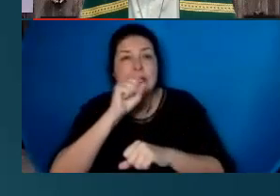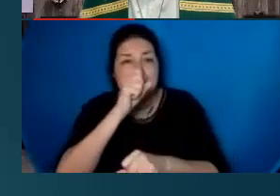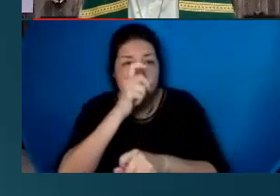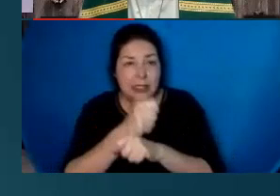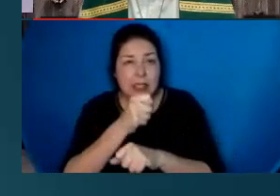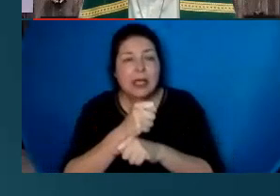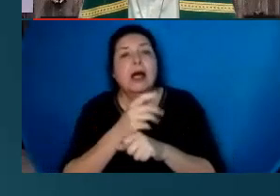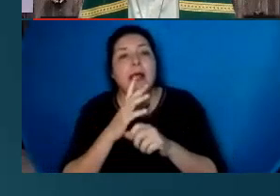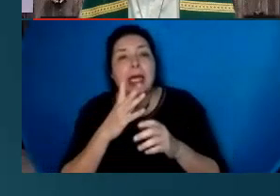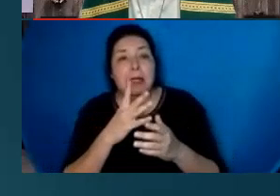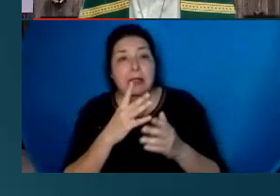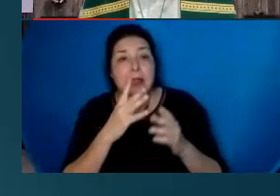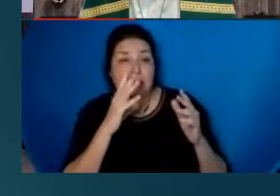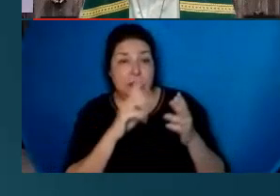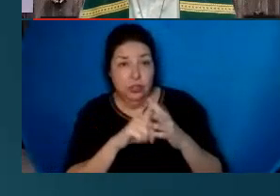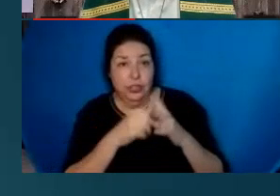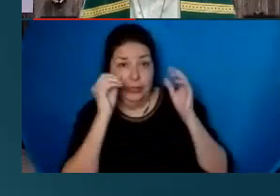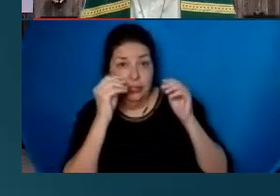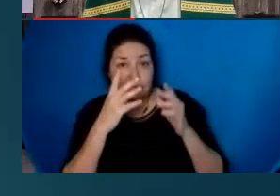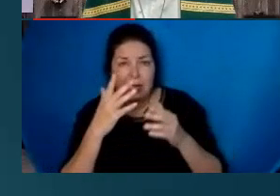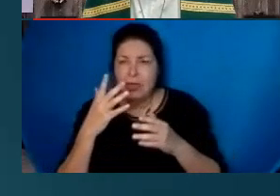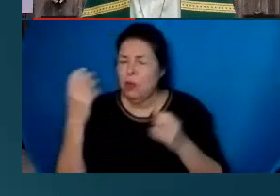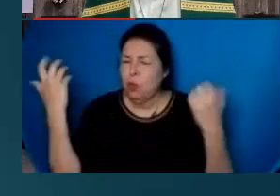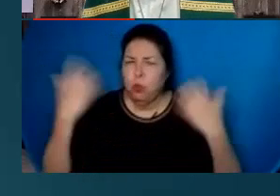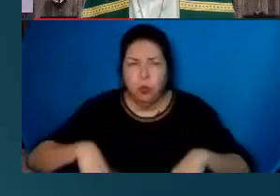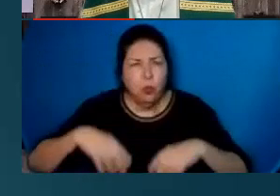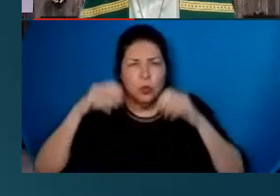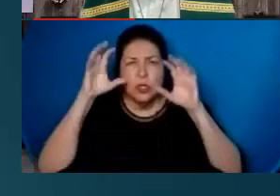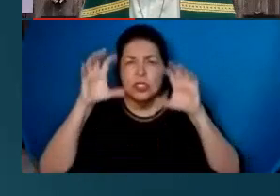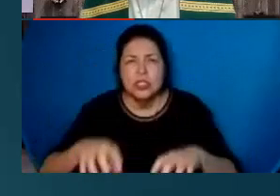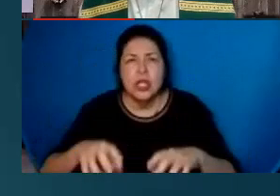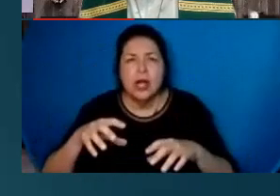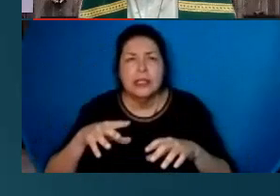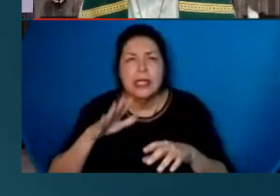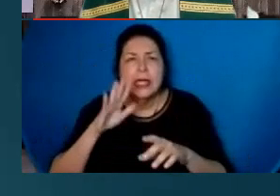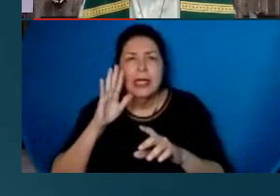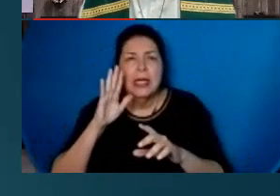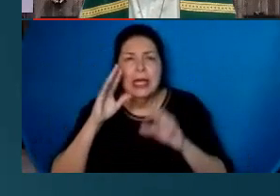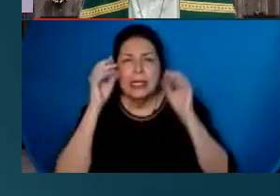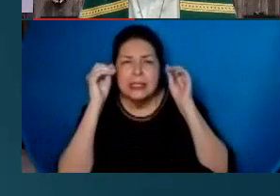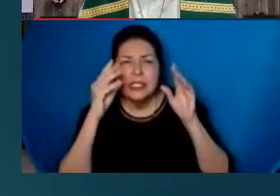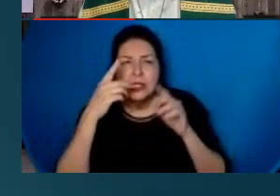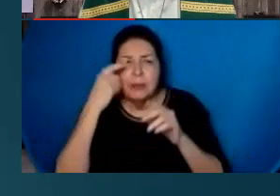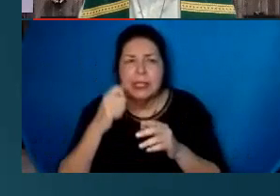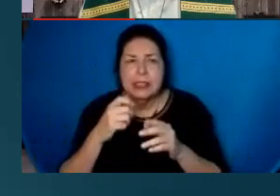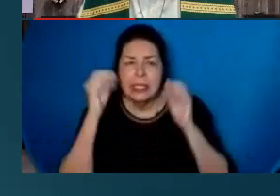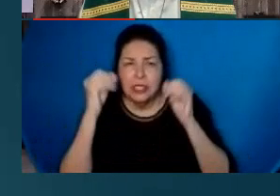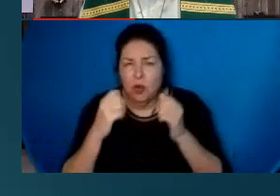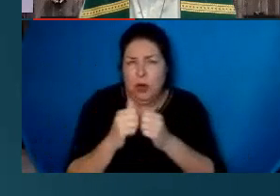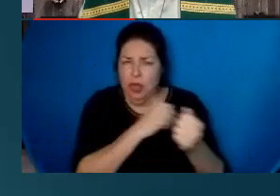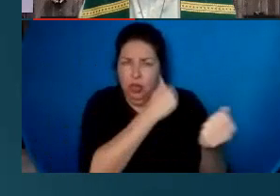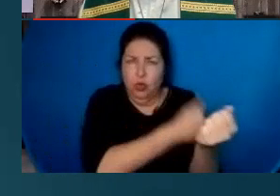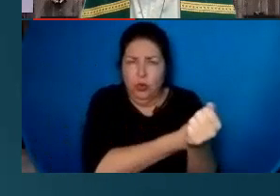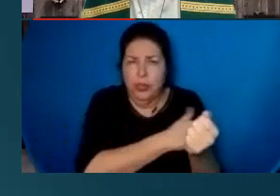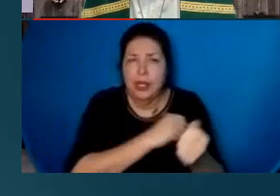teaching, for he taught them as one who had authority, and not as one of the scribes. And immediately there was in